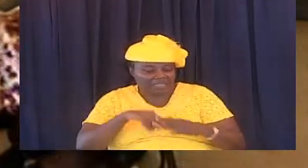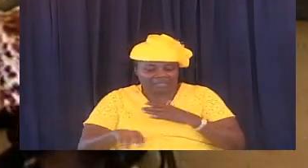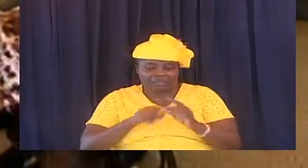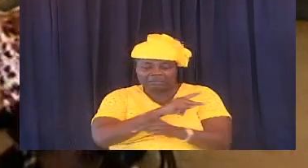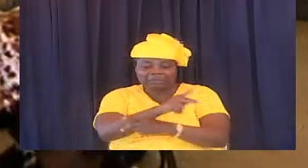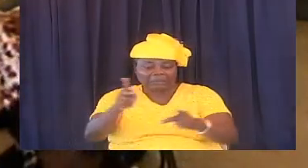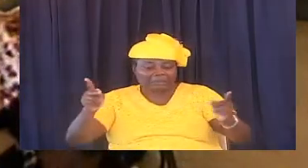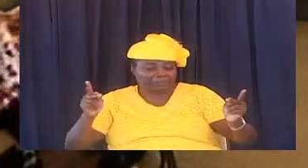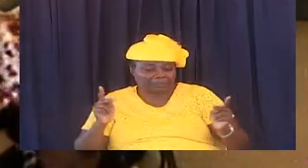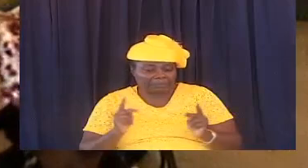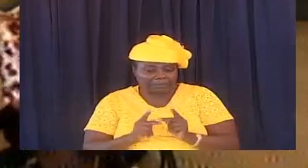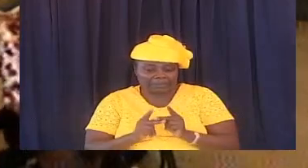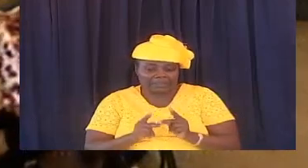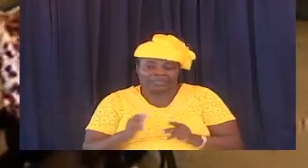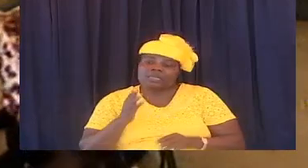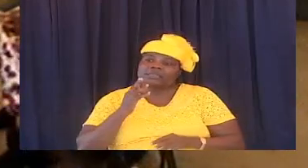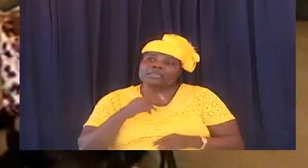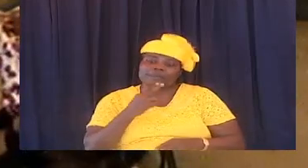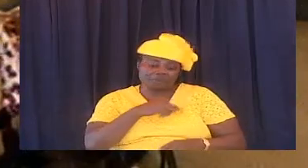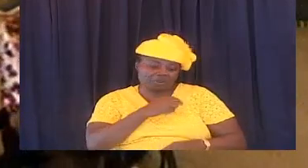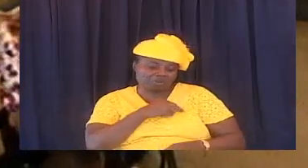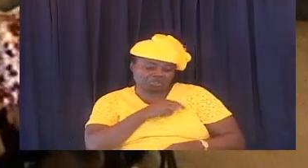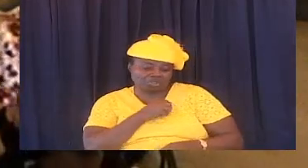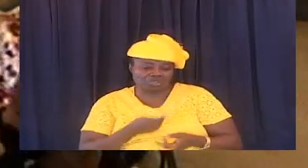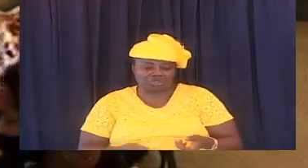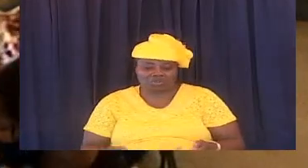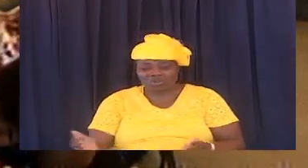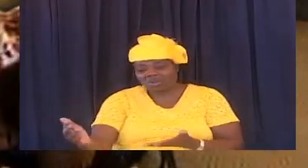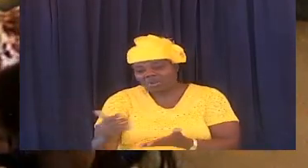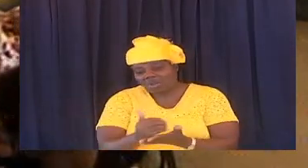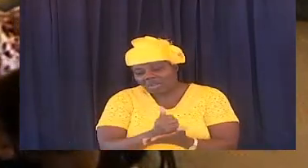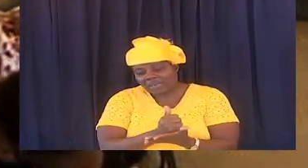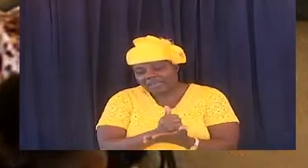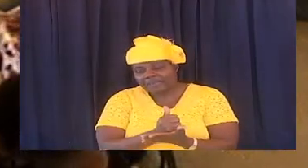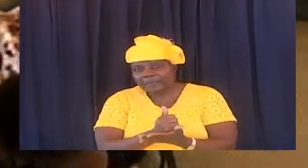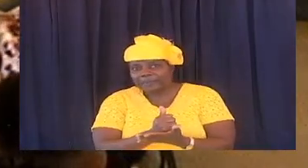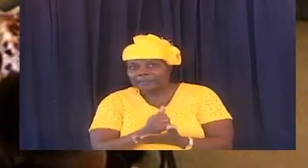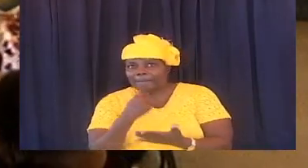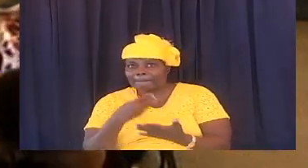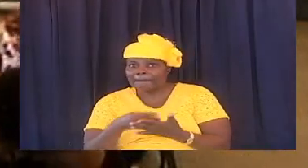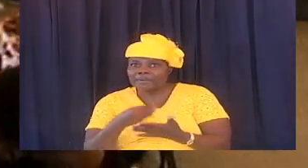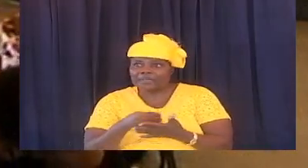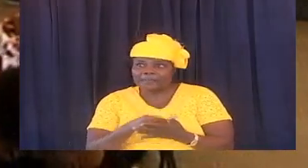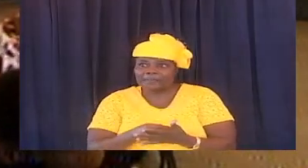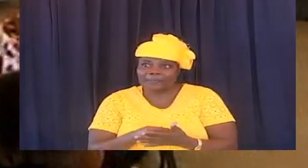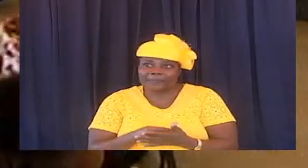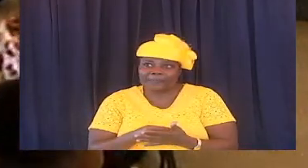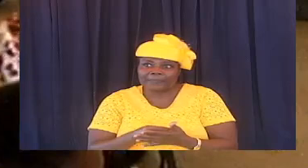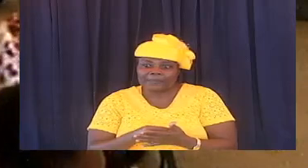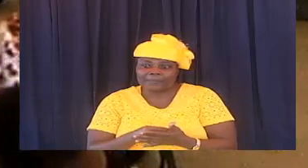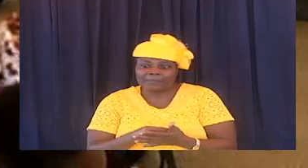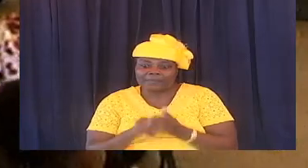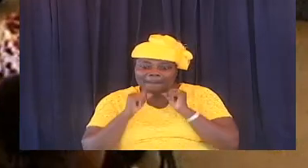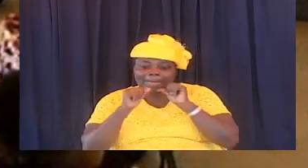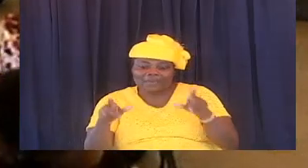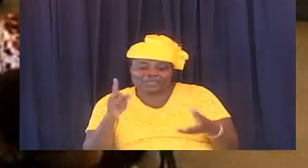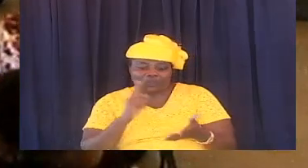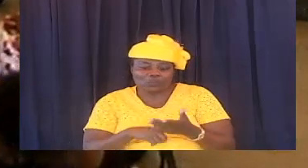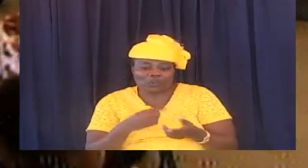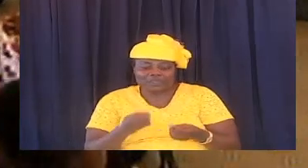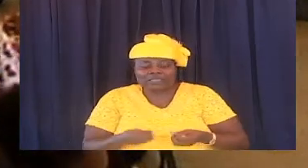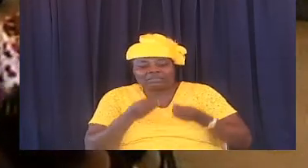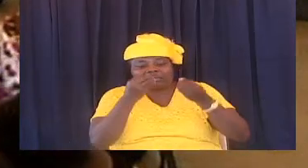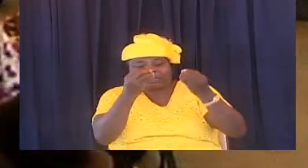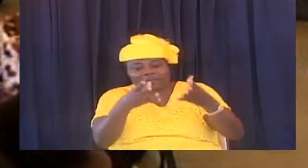now, as it's time for the ushers to collect the tithes and offering, that you will, you know, bless what is